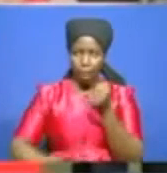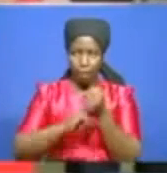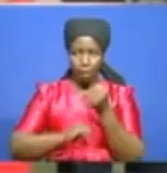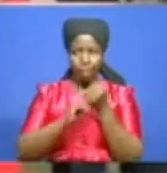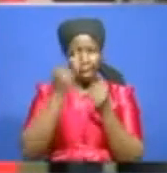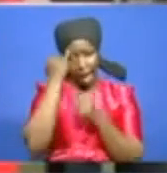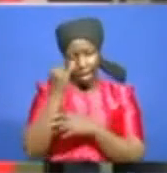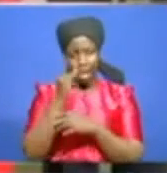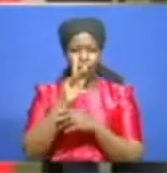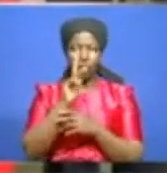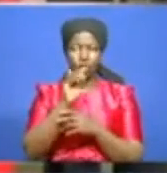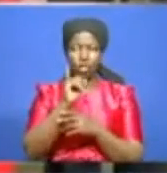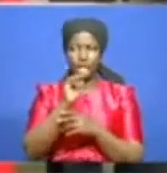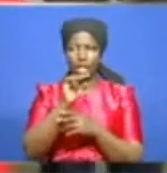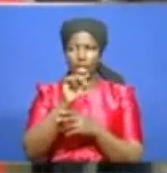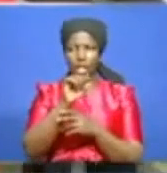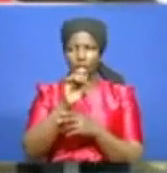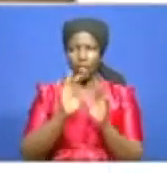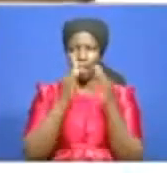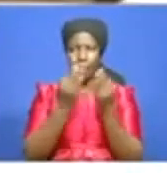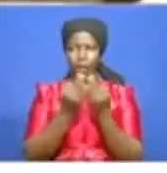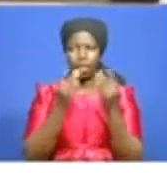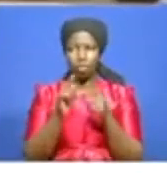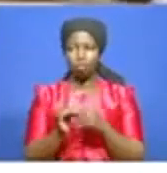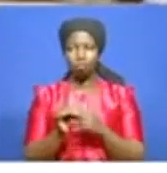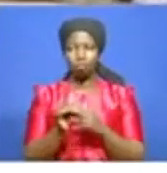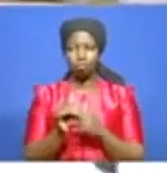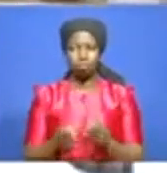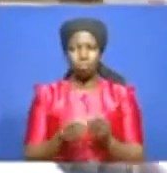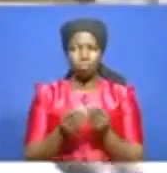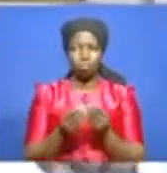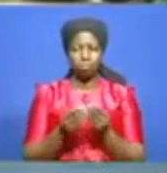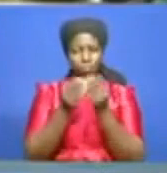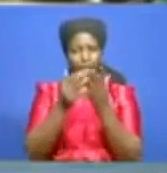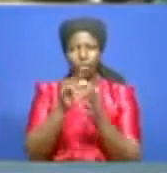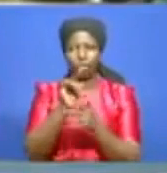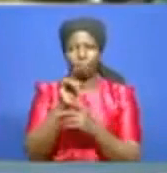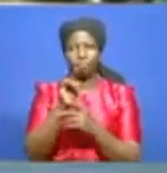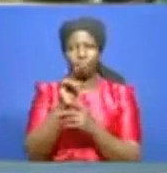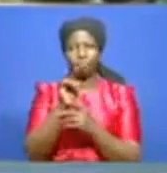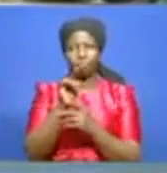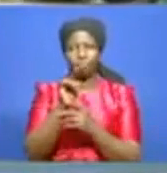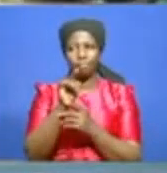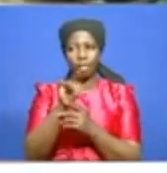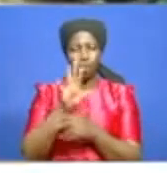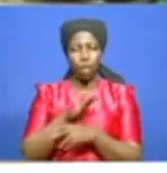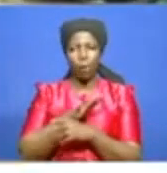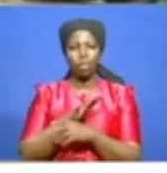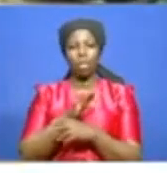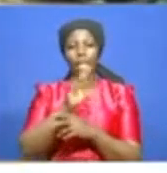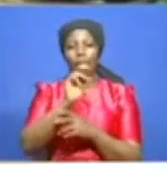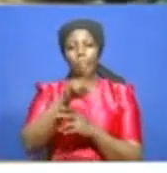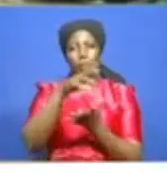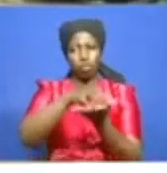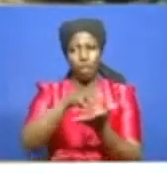family to front Lena Mbiu Koinange for the vacant Kiambaa parliamentary seat. The elders from this family